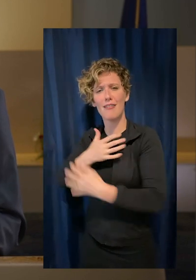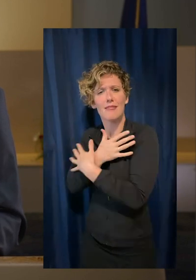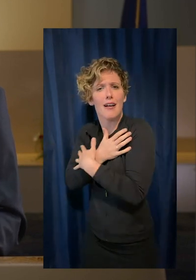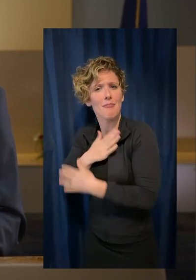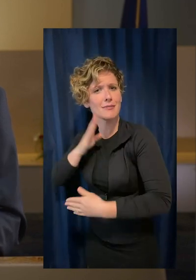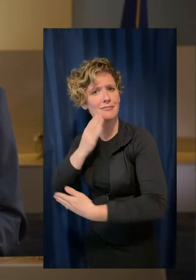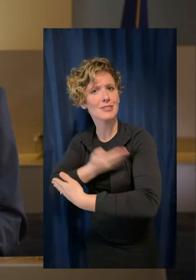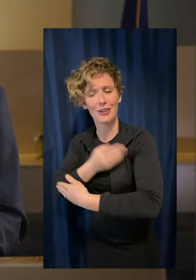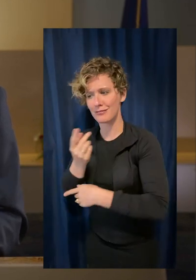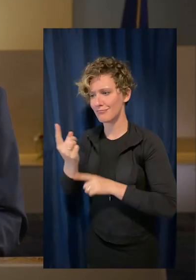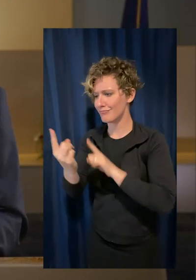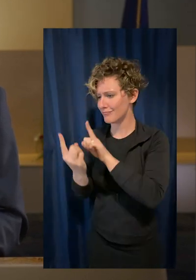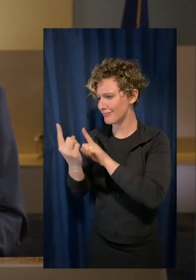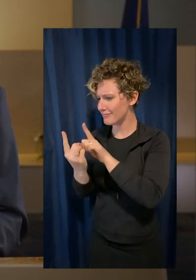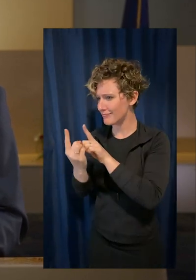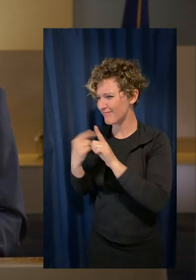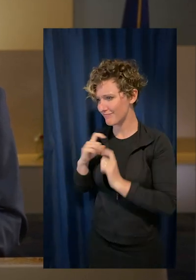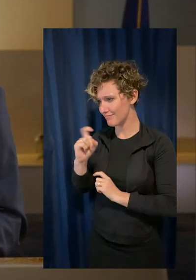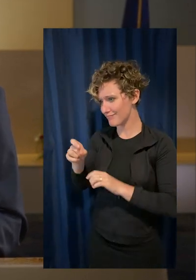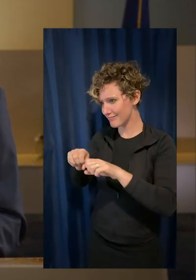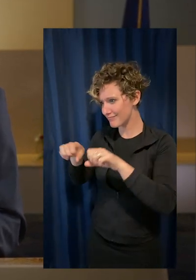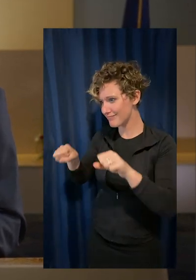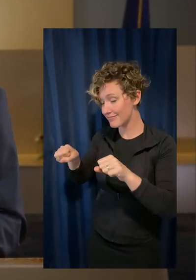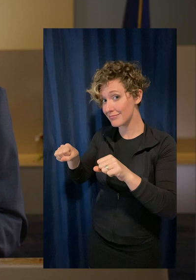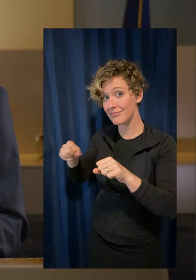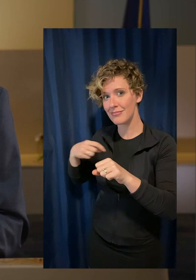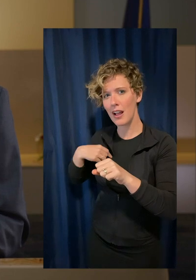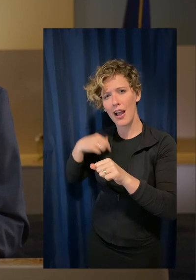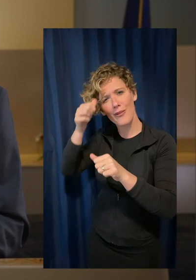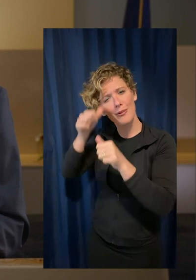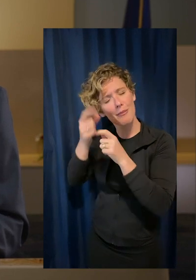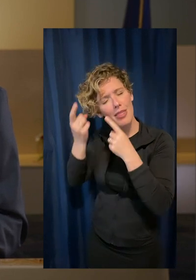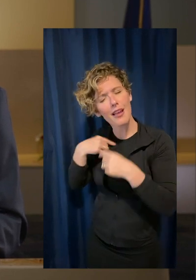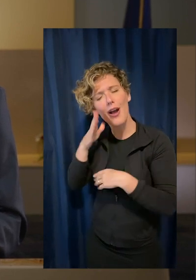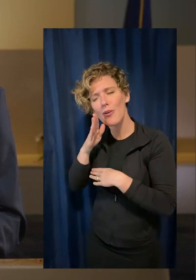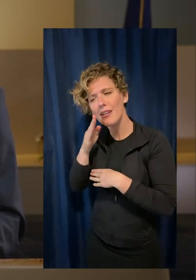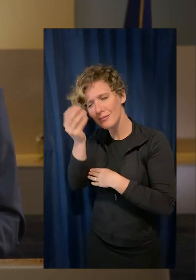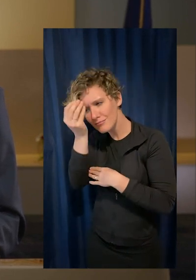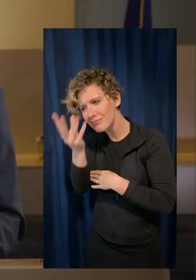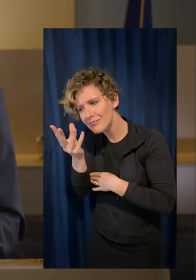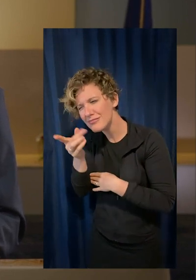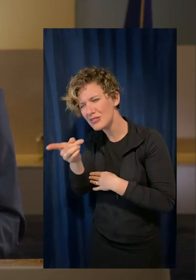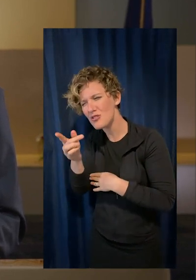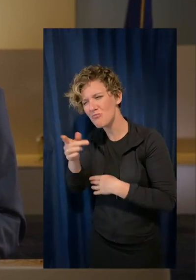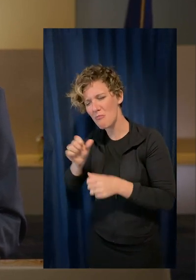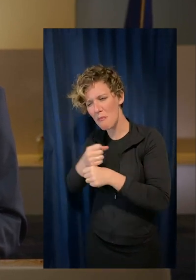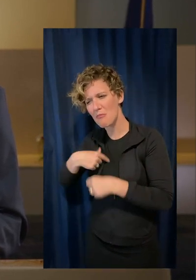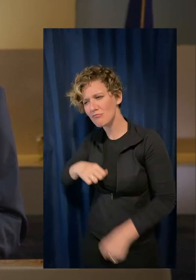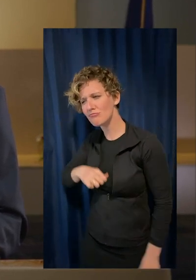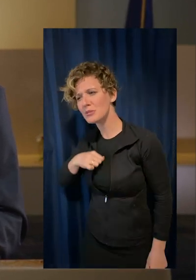Marion, as I handed her the diploma and heard myself whispering words of pride into her ear as she rocked across the